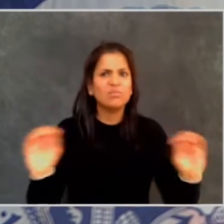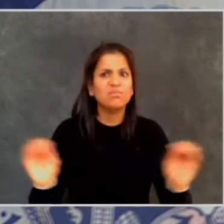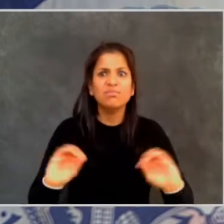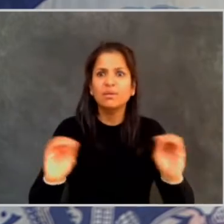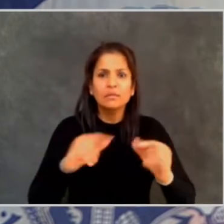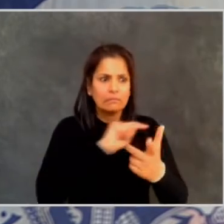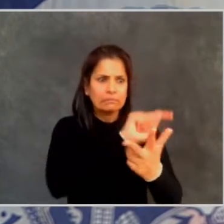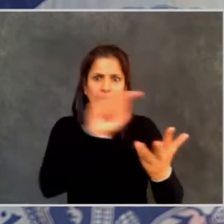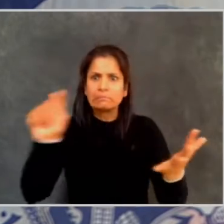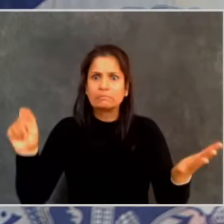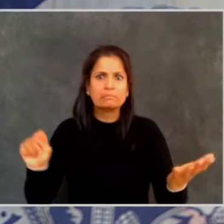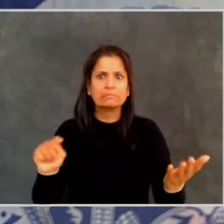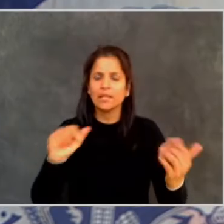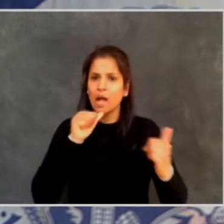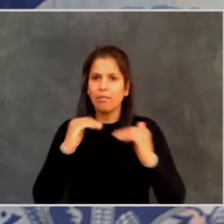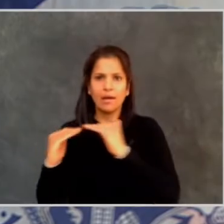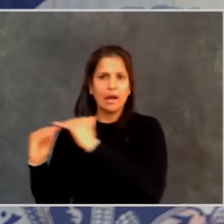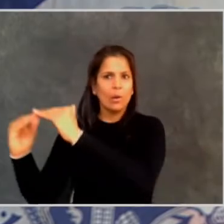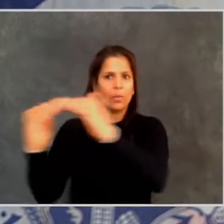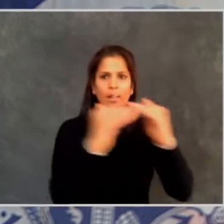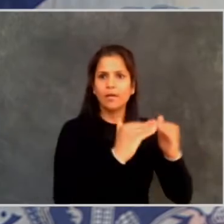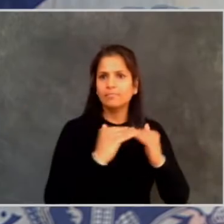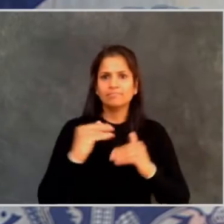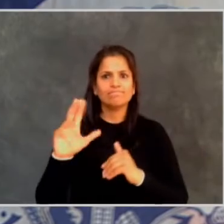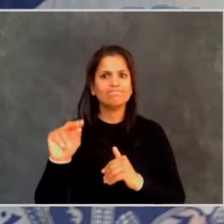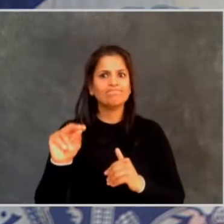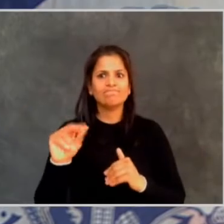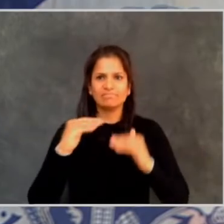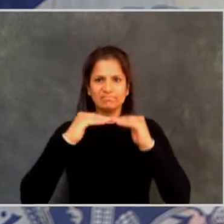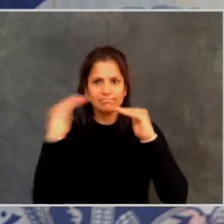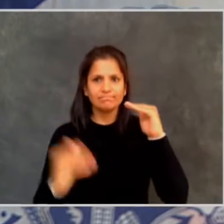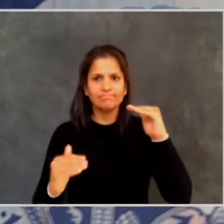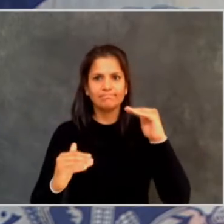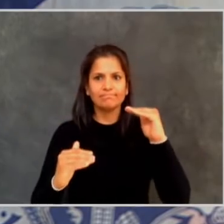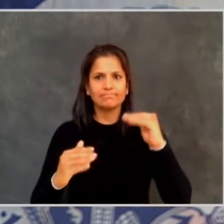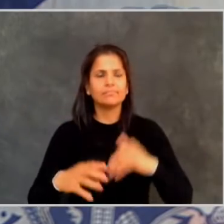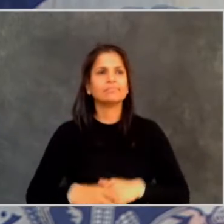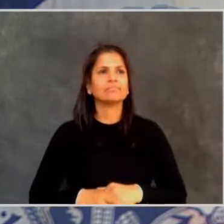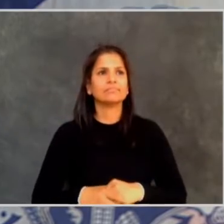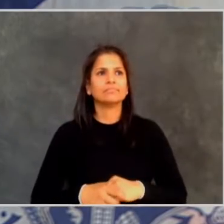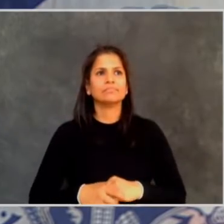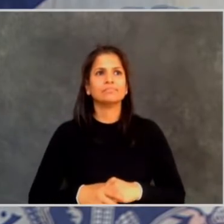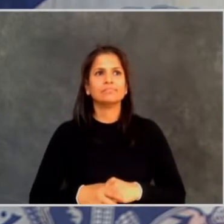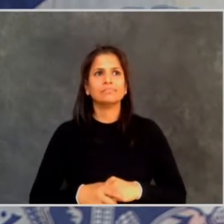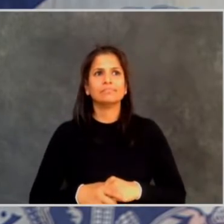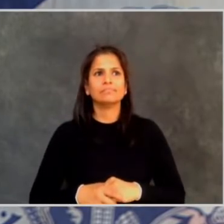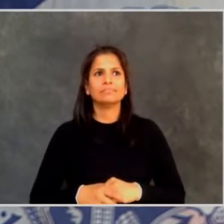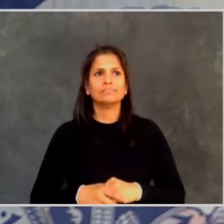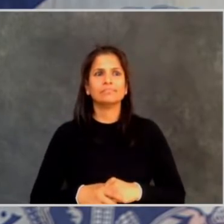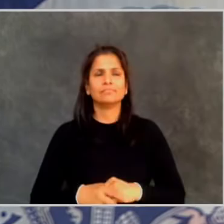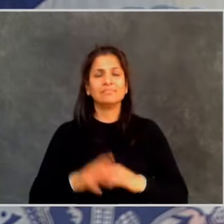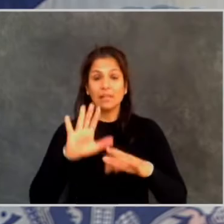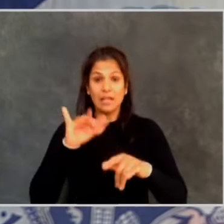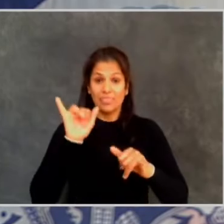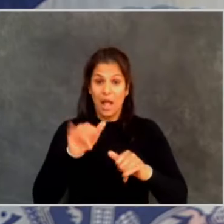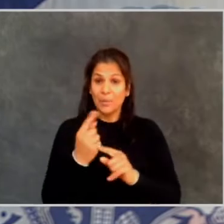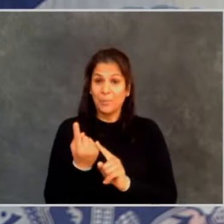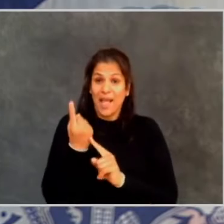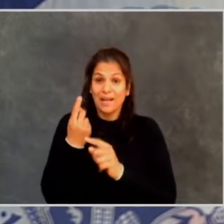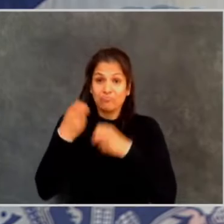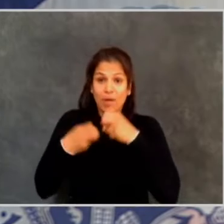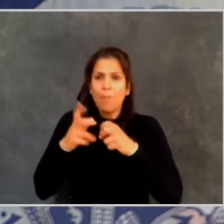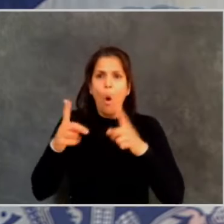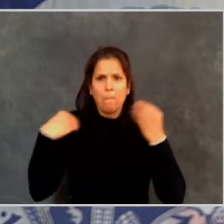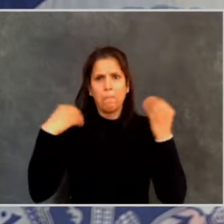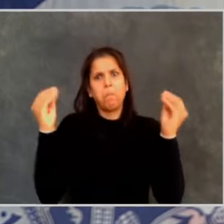that come together, food, to say the least, making sure people have available food and nutritious food.